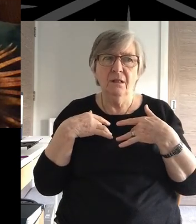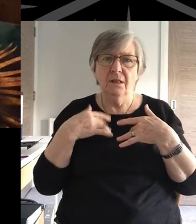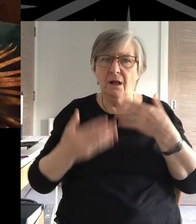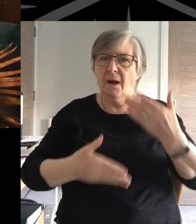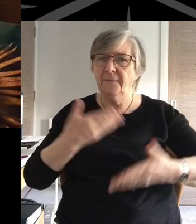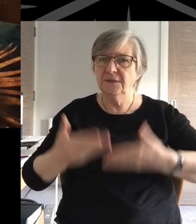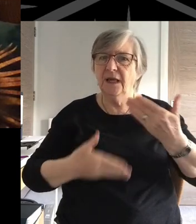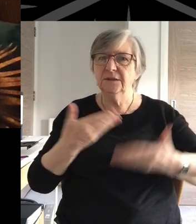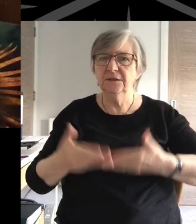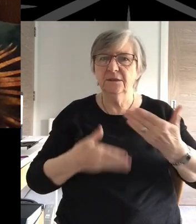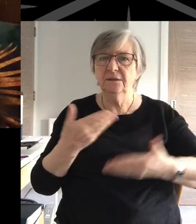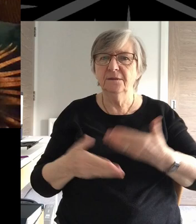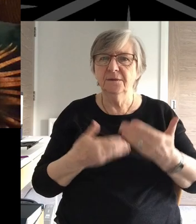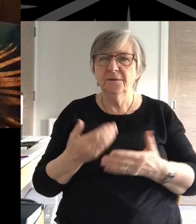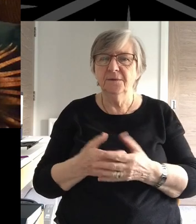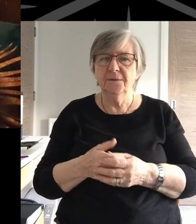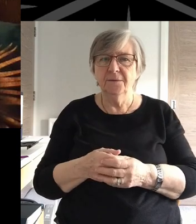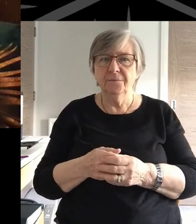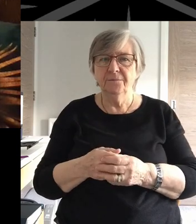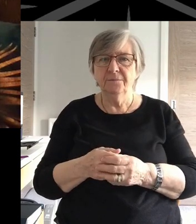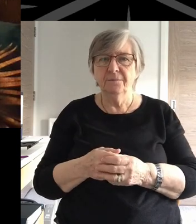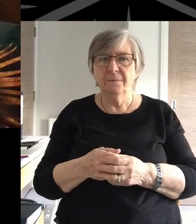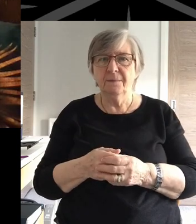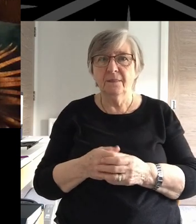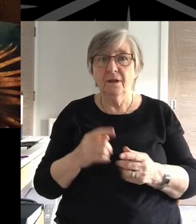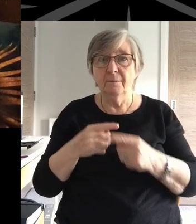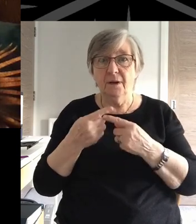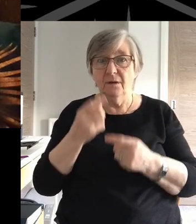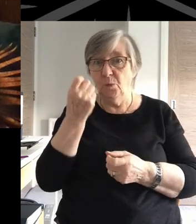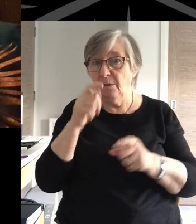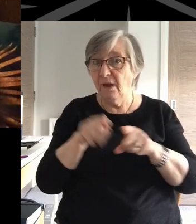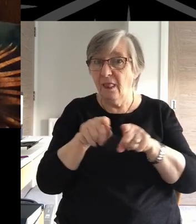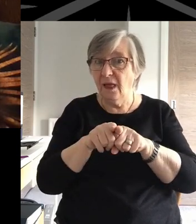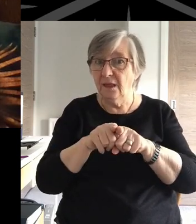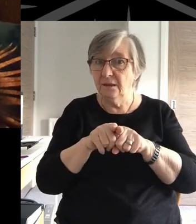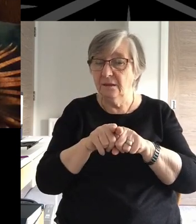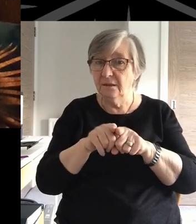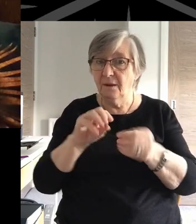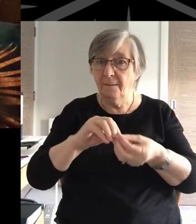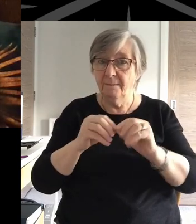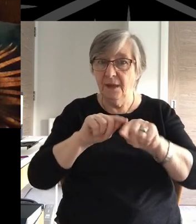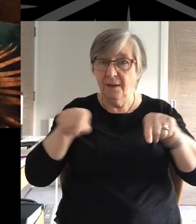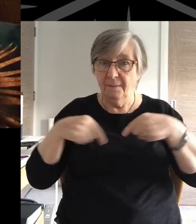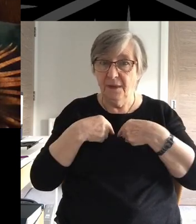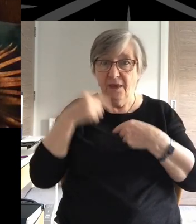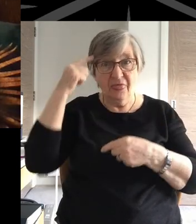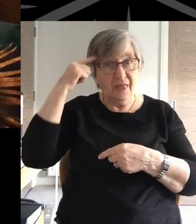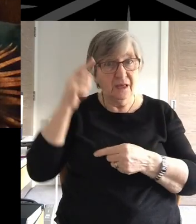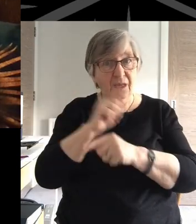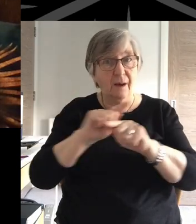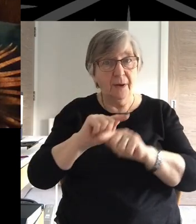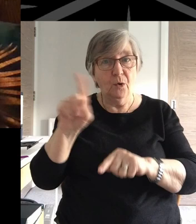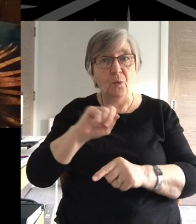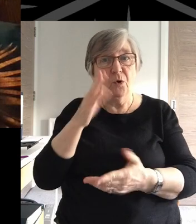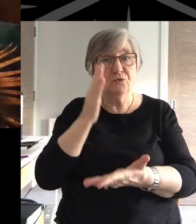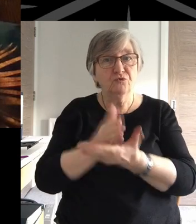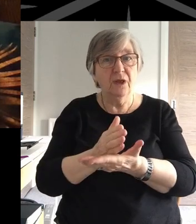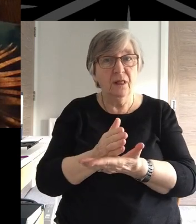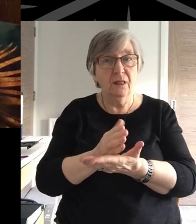disturbed, but it's a bit like a reality check as well. It's life.